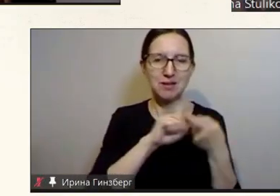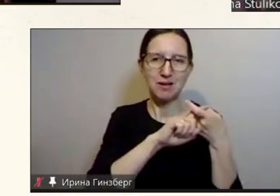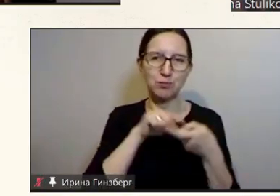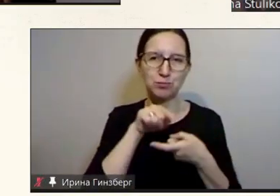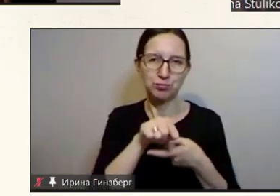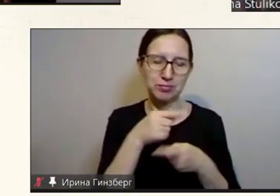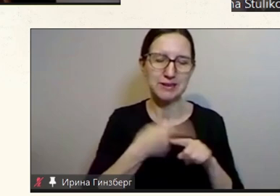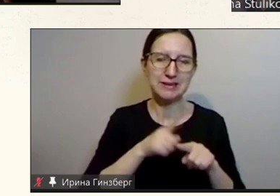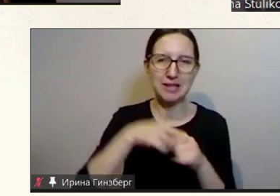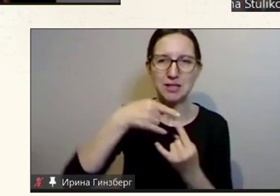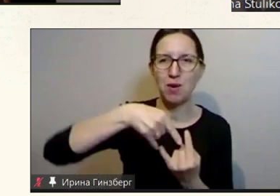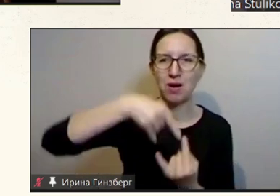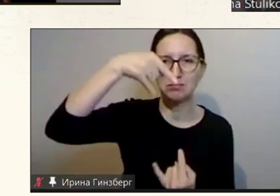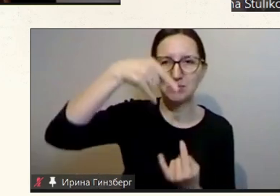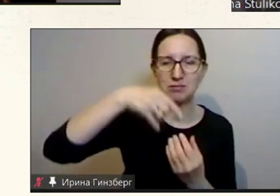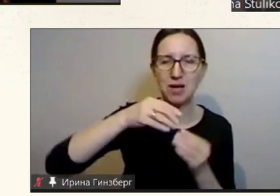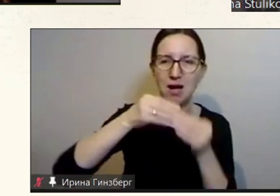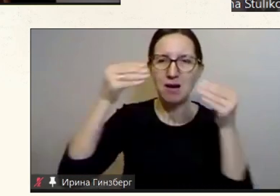speakers.